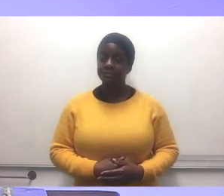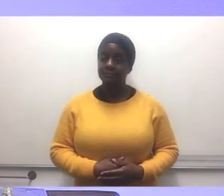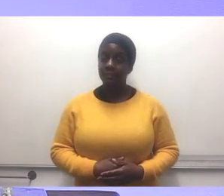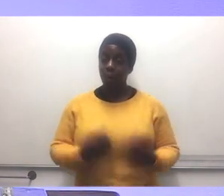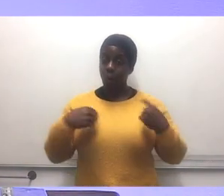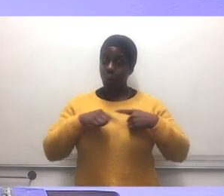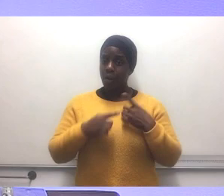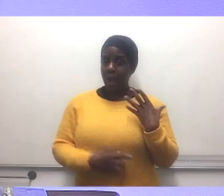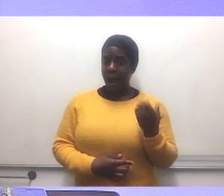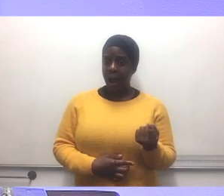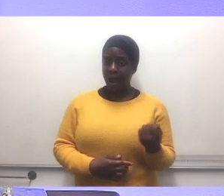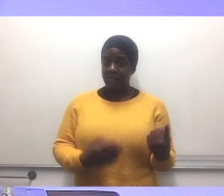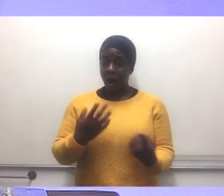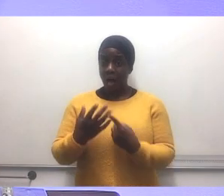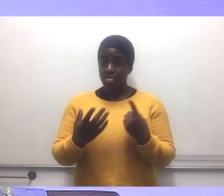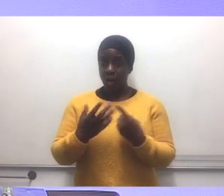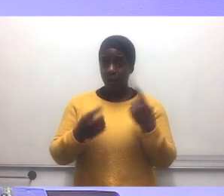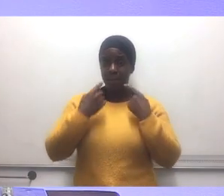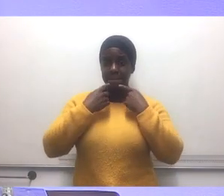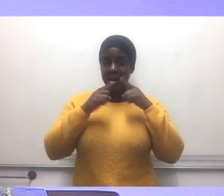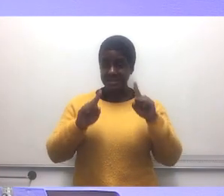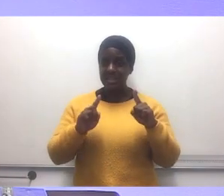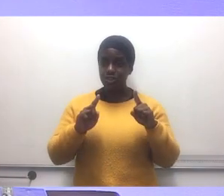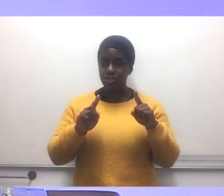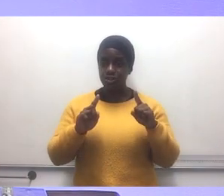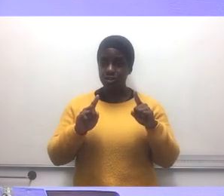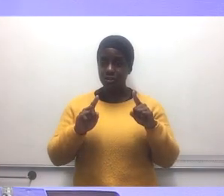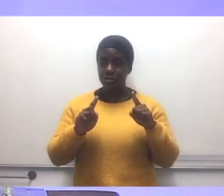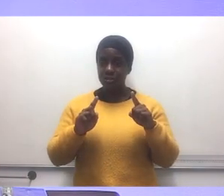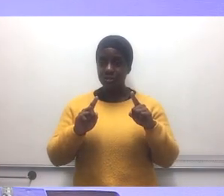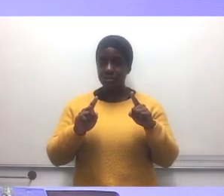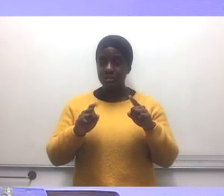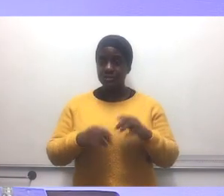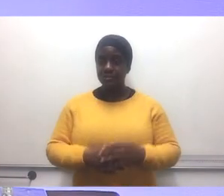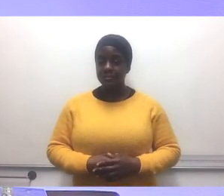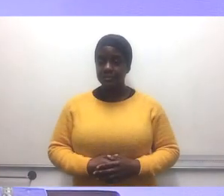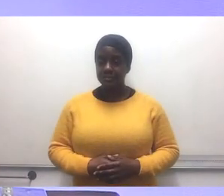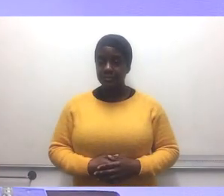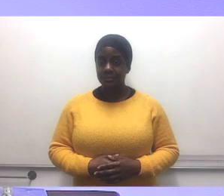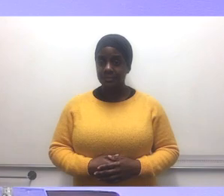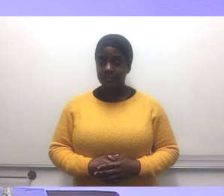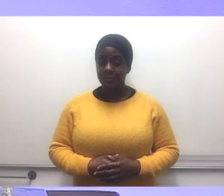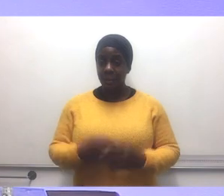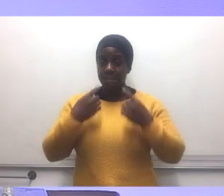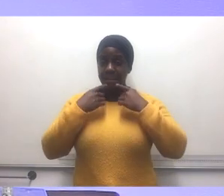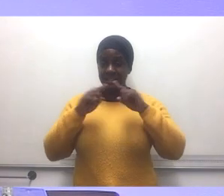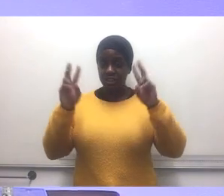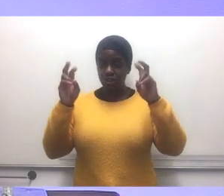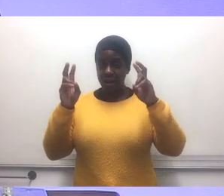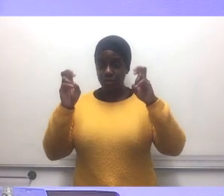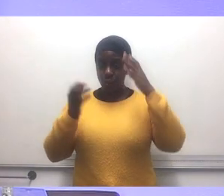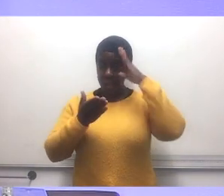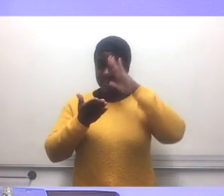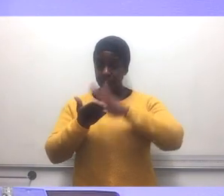Tomorrow evening, we have another exciting message for you. Our message tomorrow evening will be experience